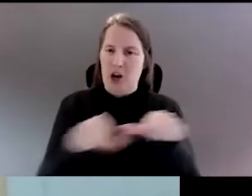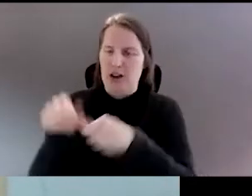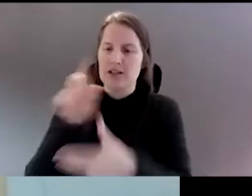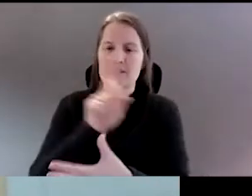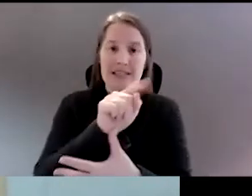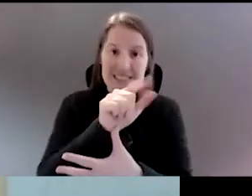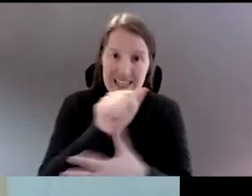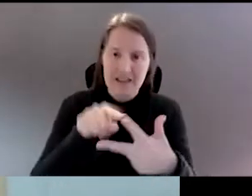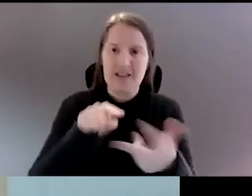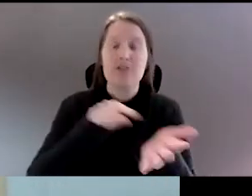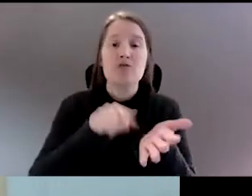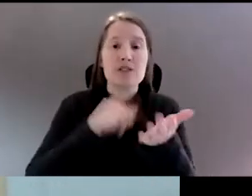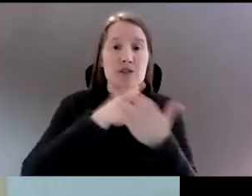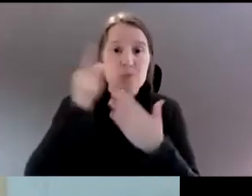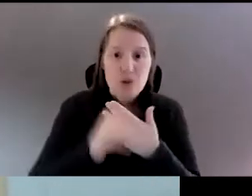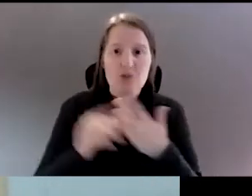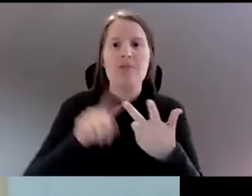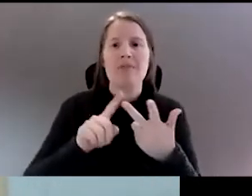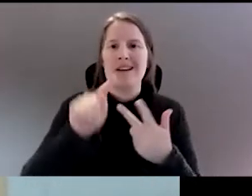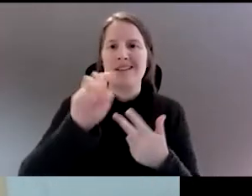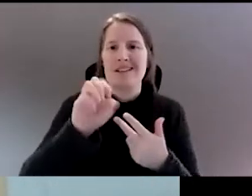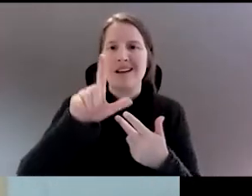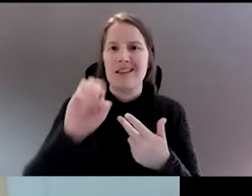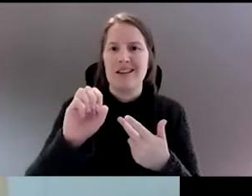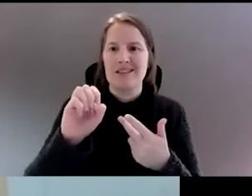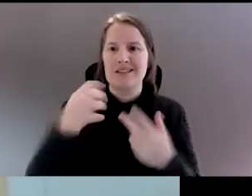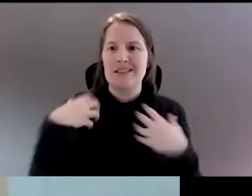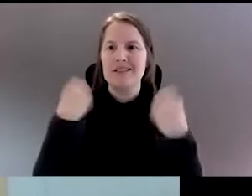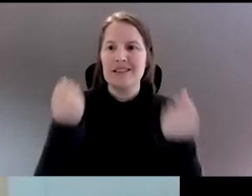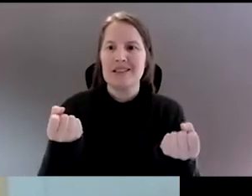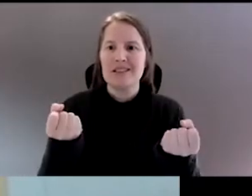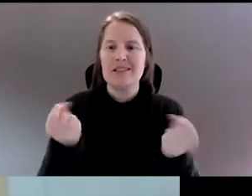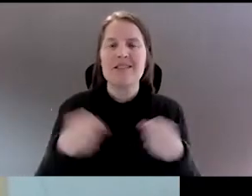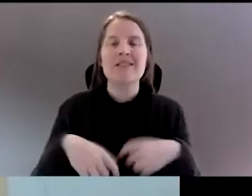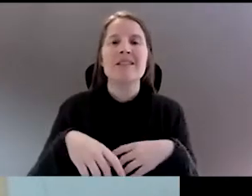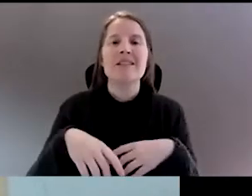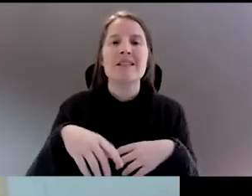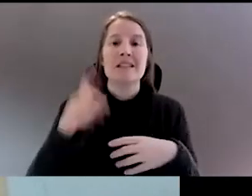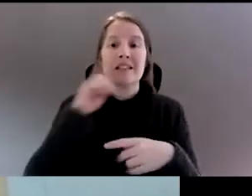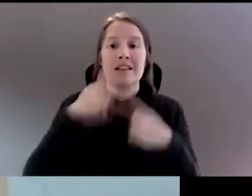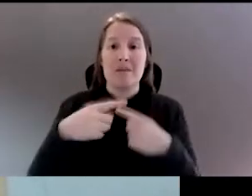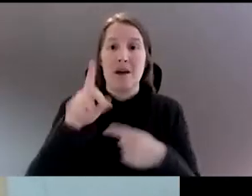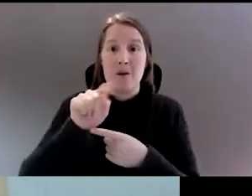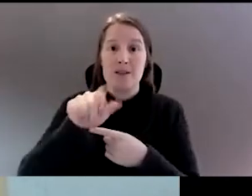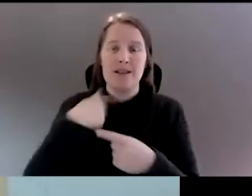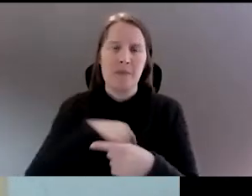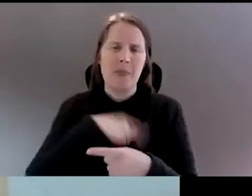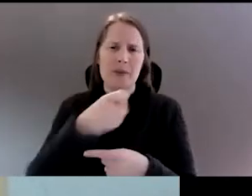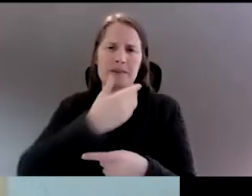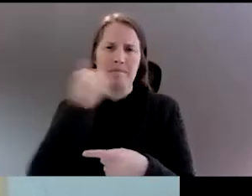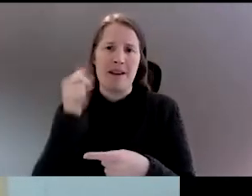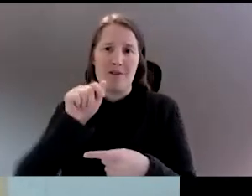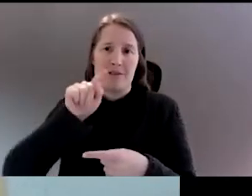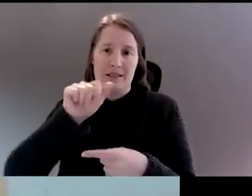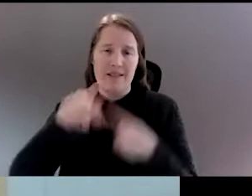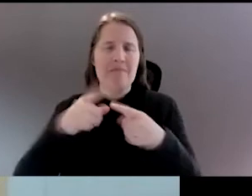program, and then in telehealth. And so when we think about data, I think we need better data about various types of disabilities